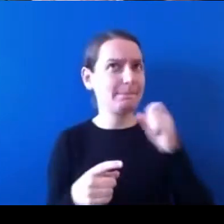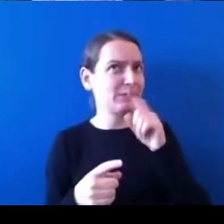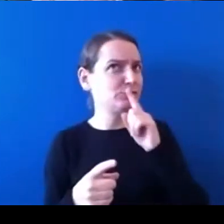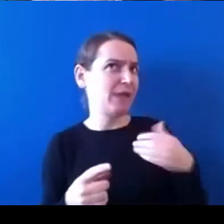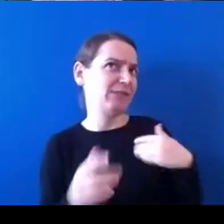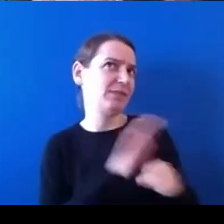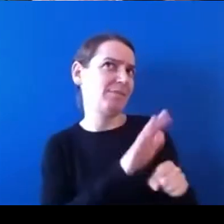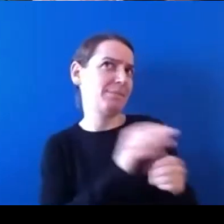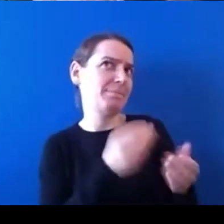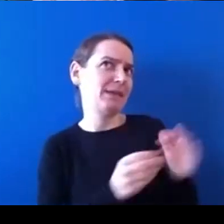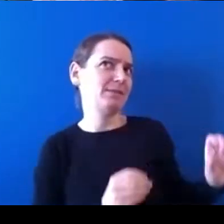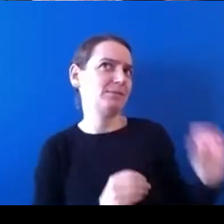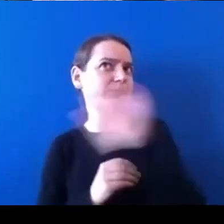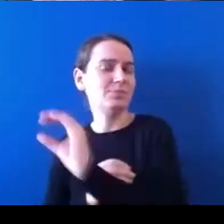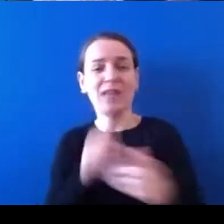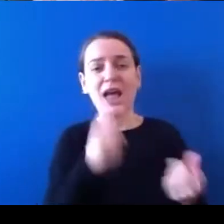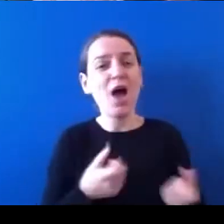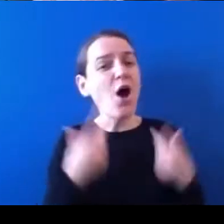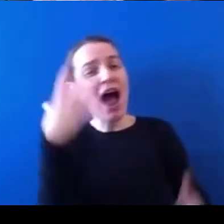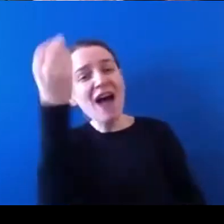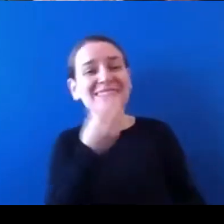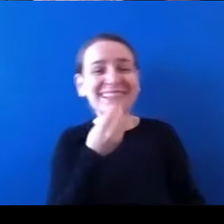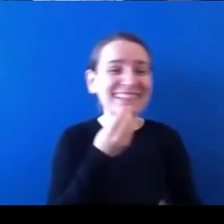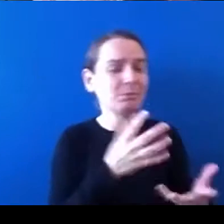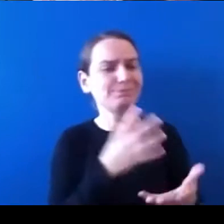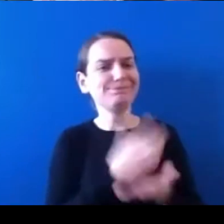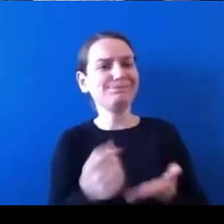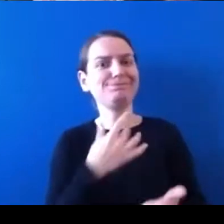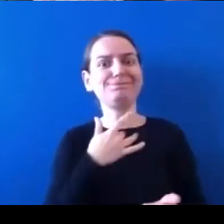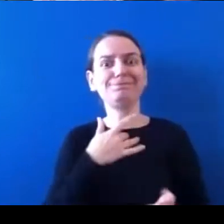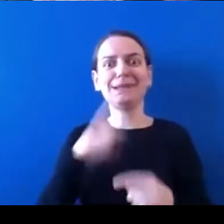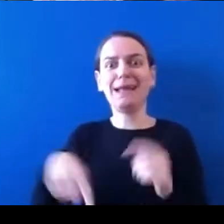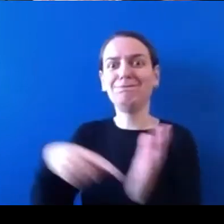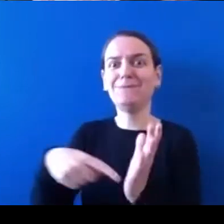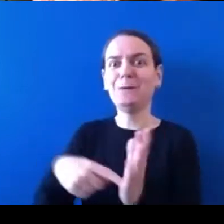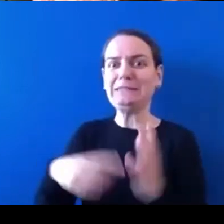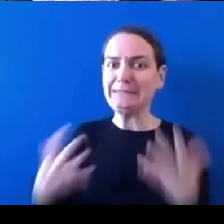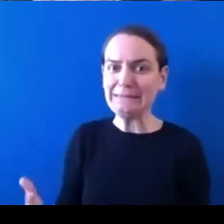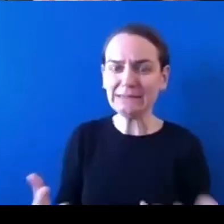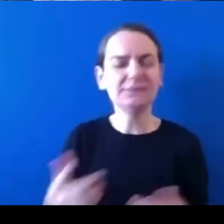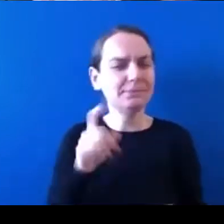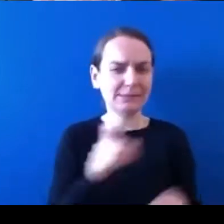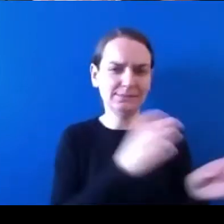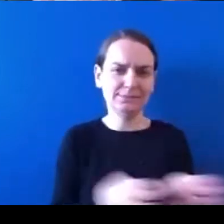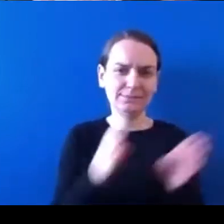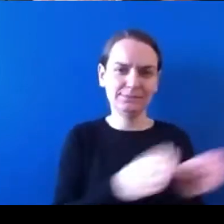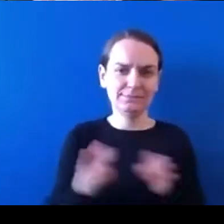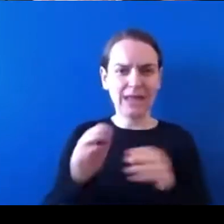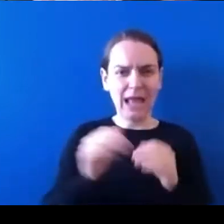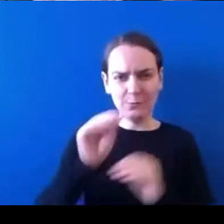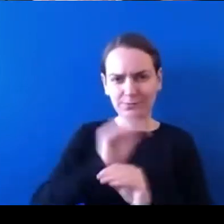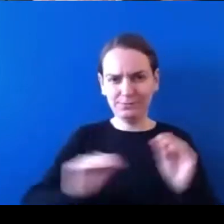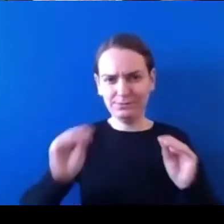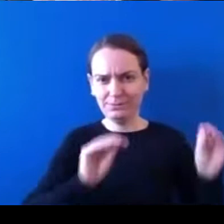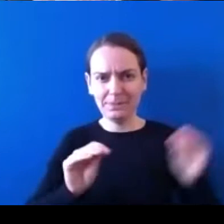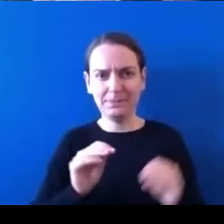You have to coordinate your own O&M request. You don't wait till the last minute or you will not get orientation and mobility